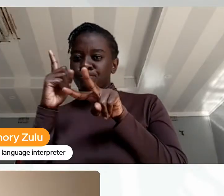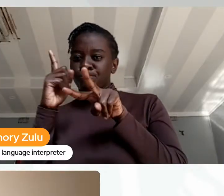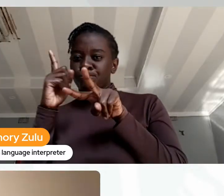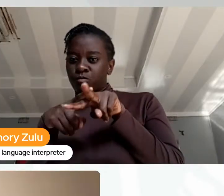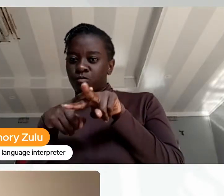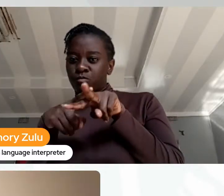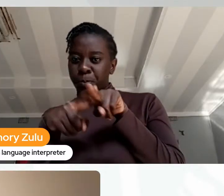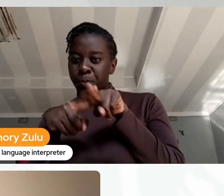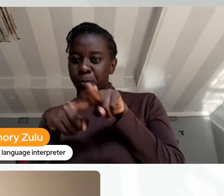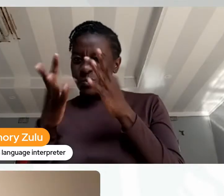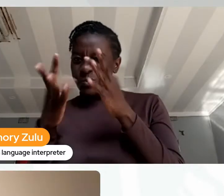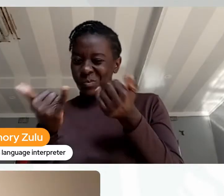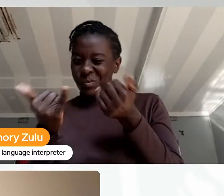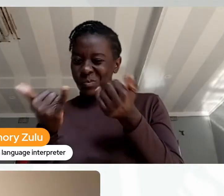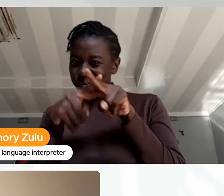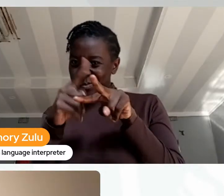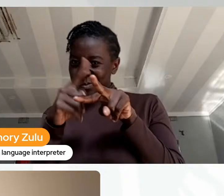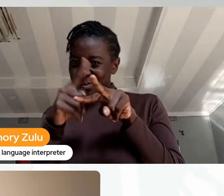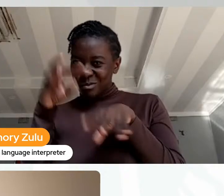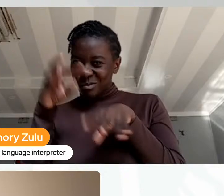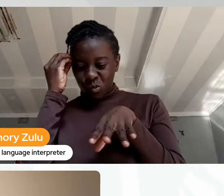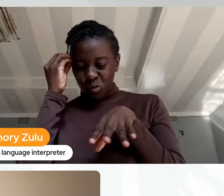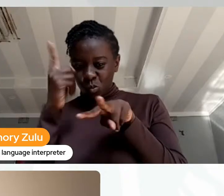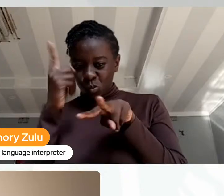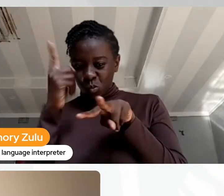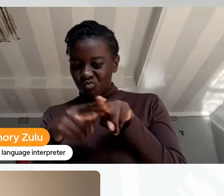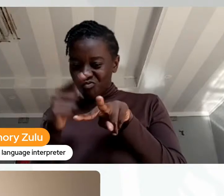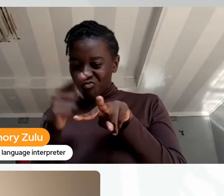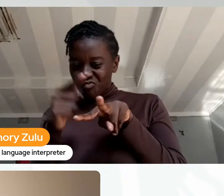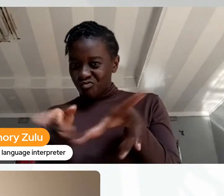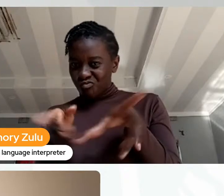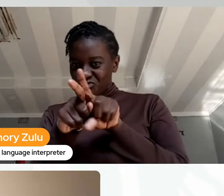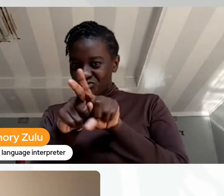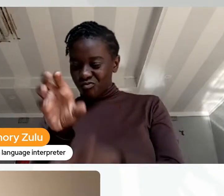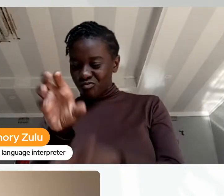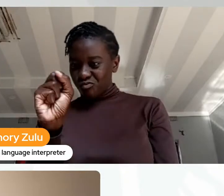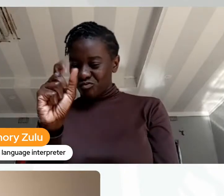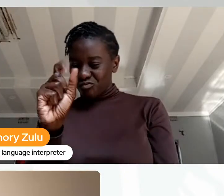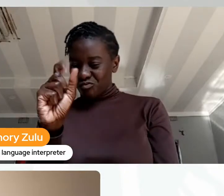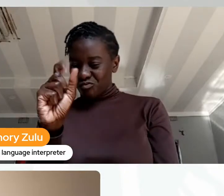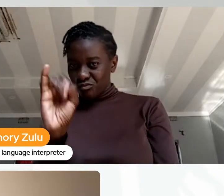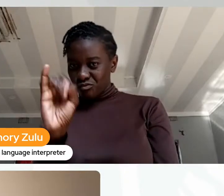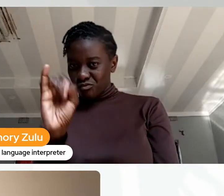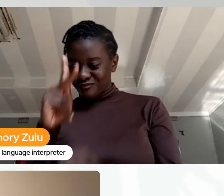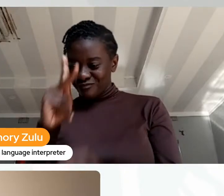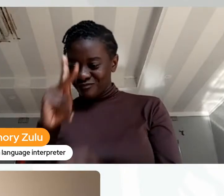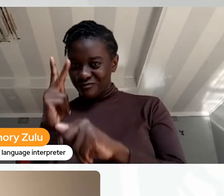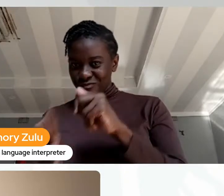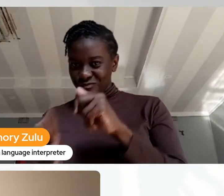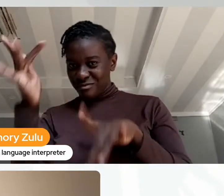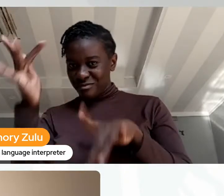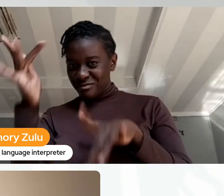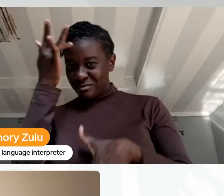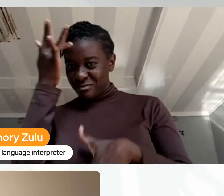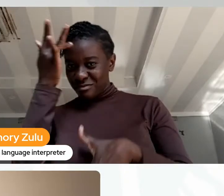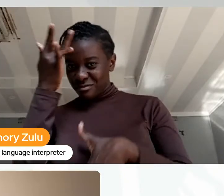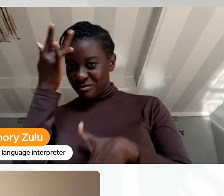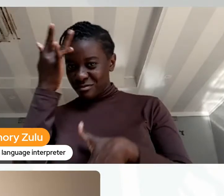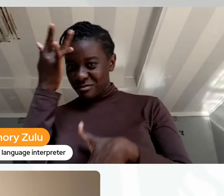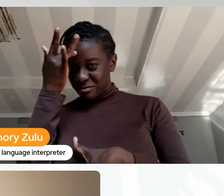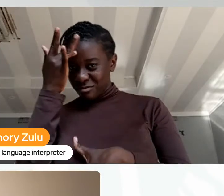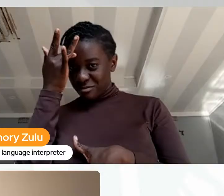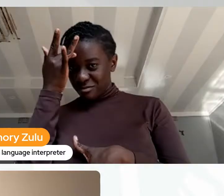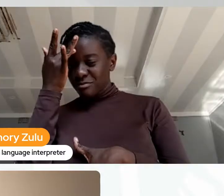health, adolescent health services for comprehensive care, this in totality